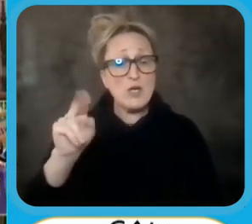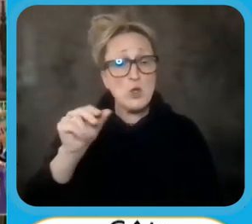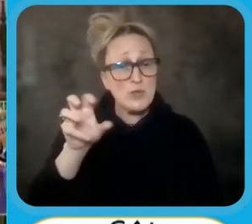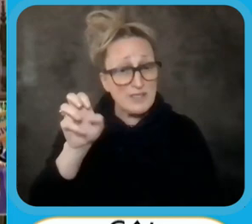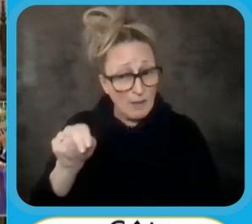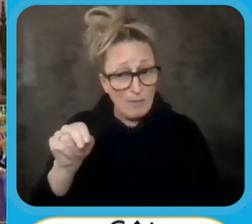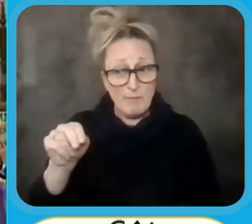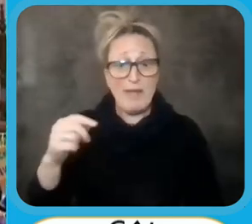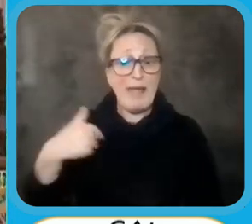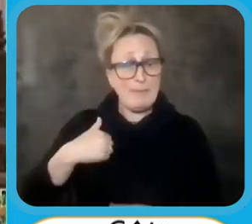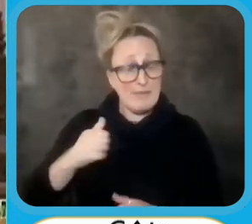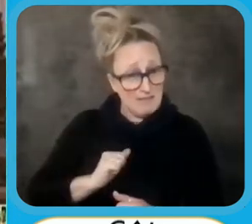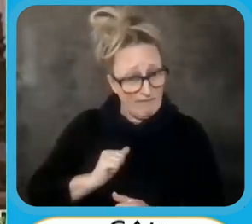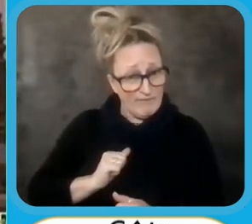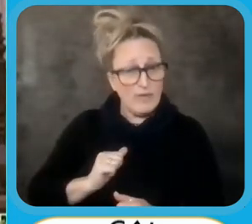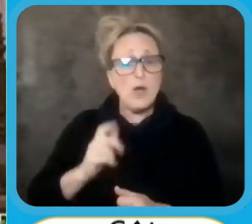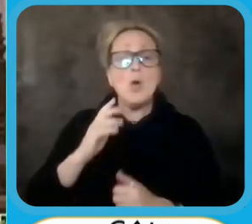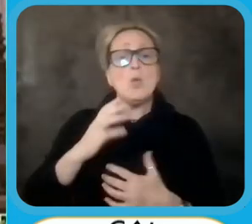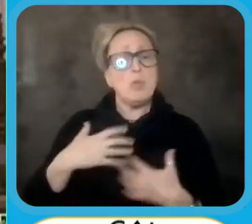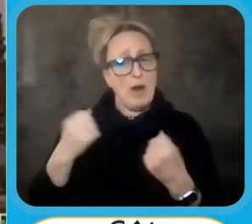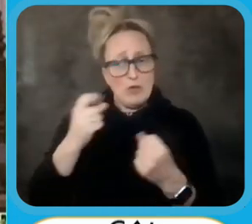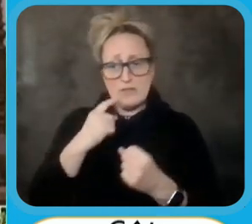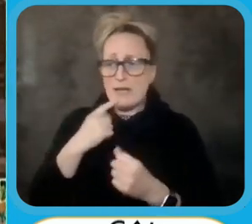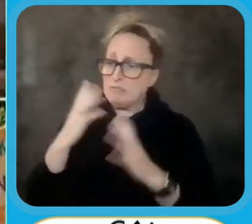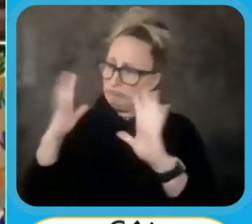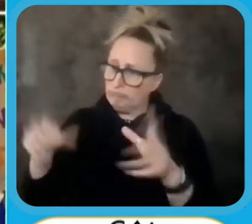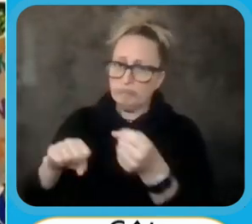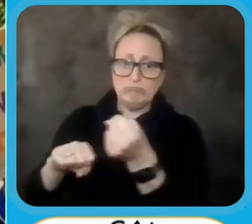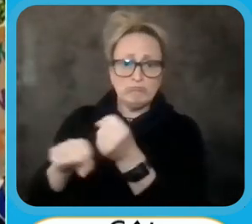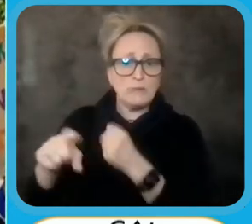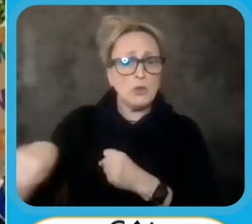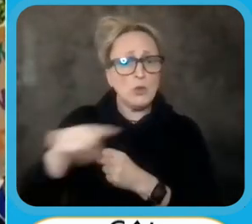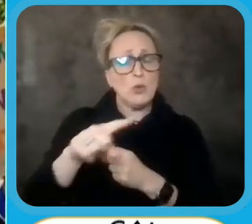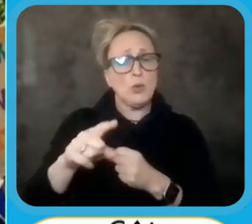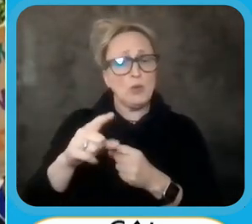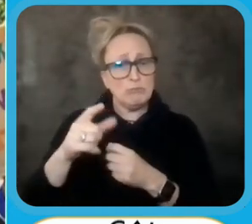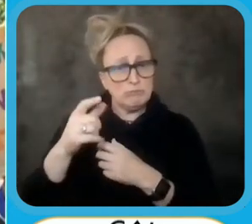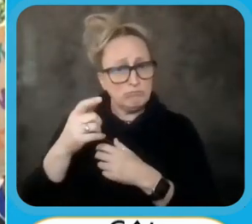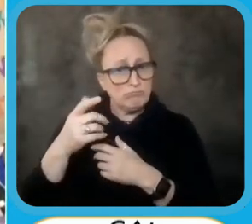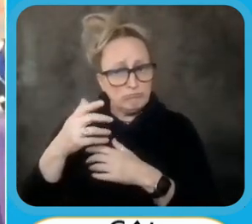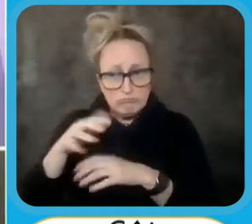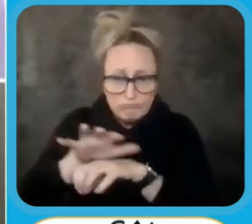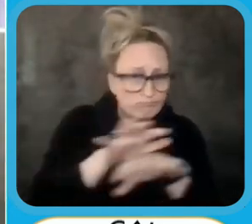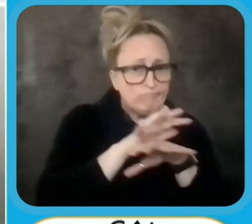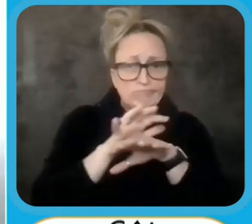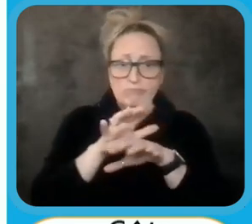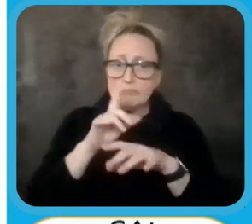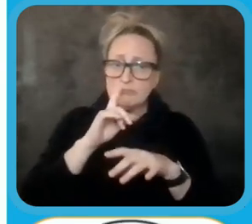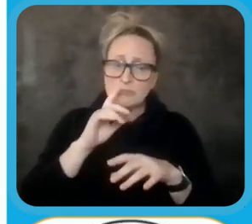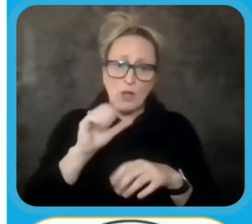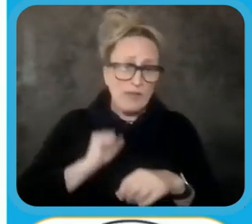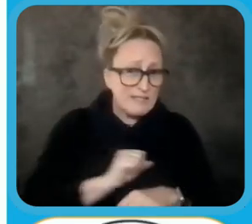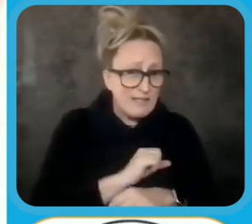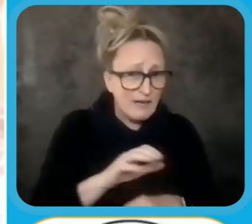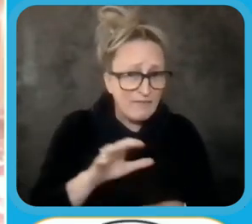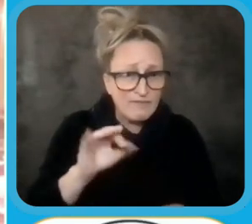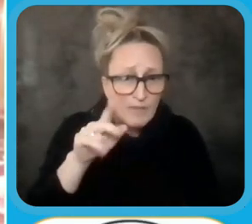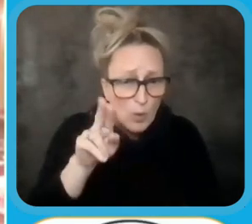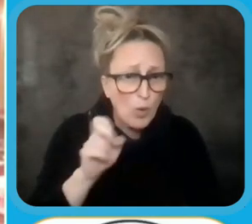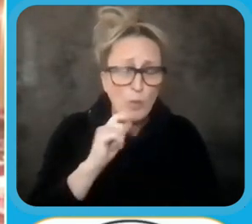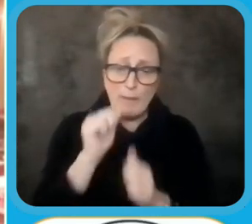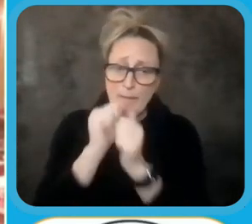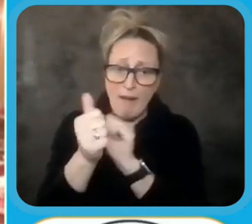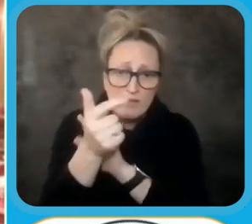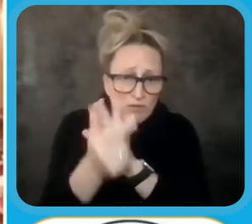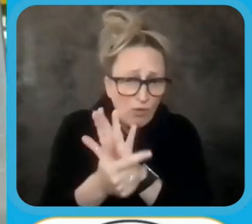I, were proud to step up and stand with you on the ground, in our districts, and on the Senate floor. We passed legislation